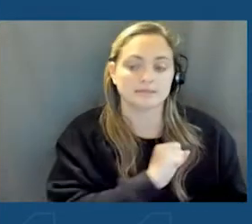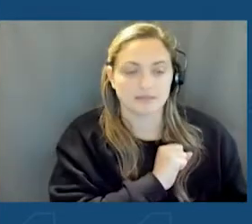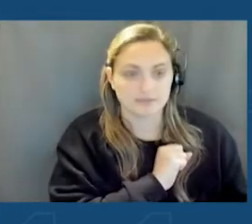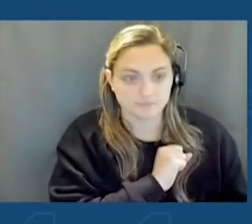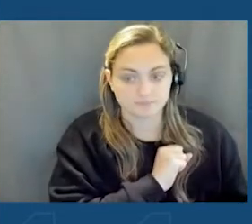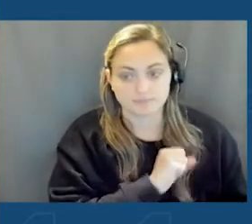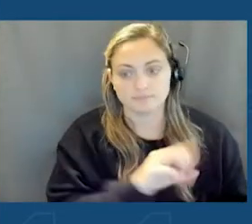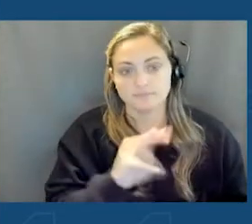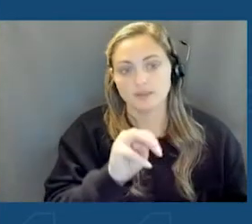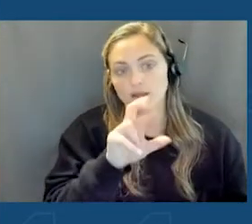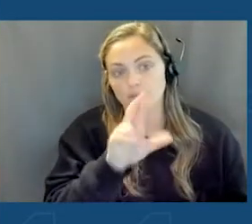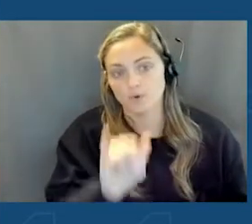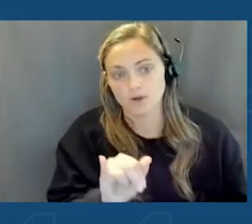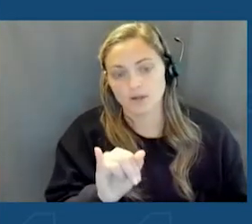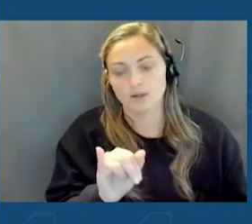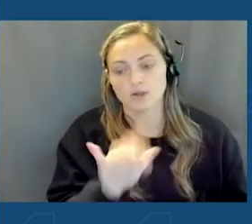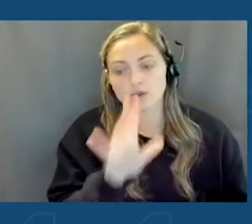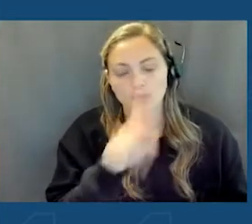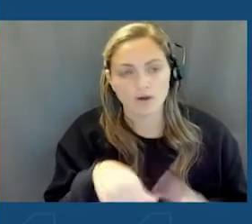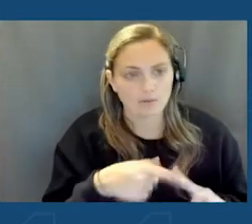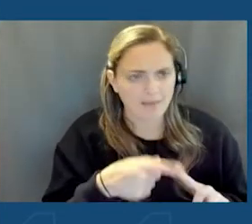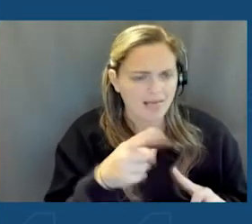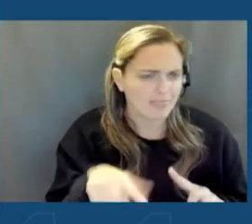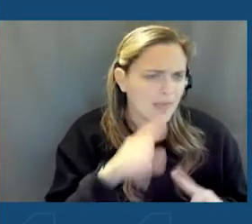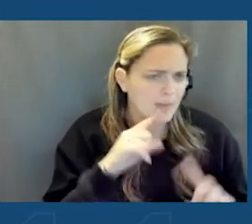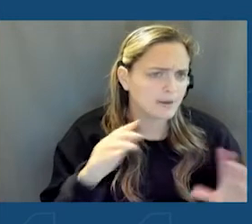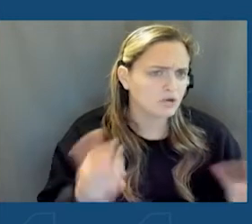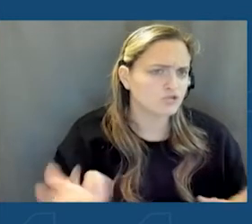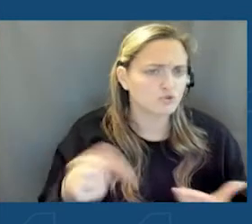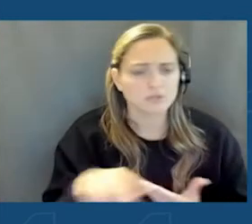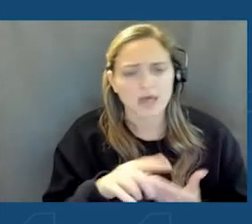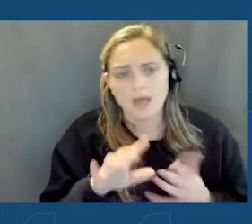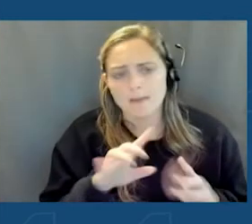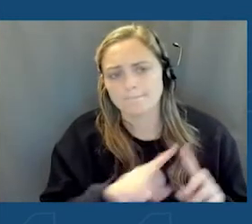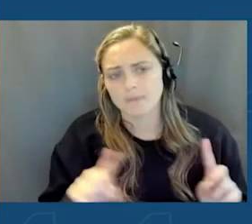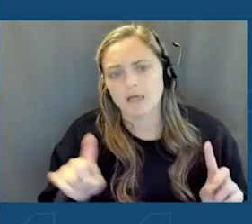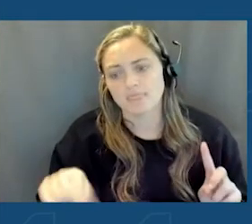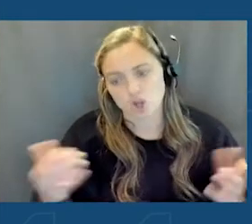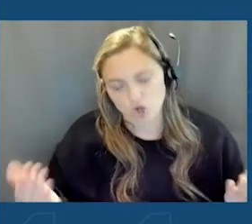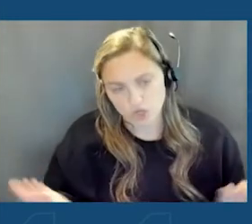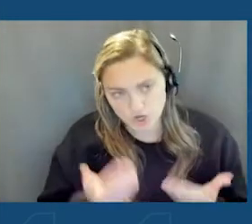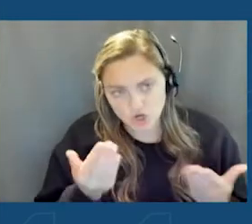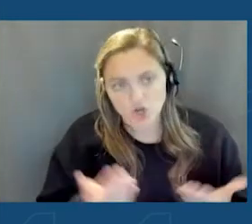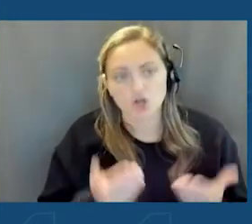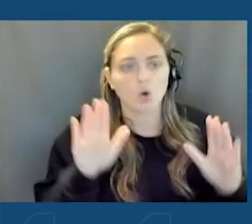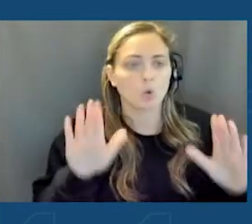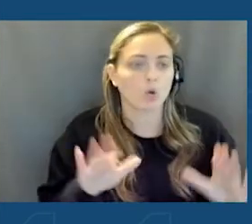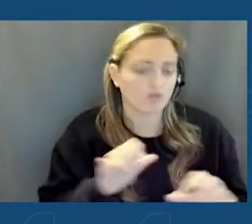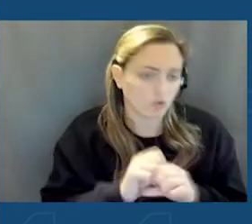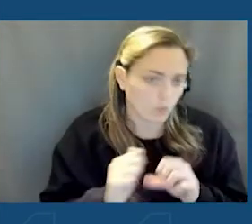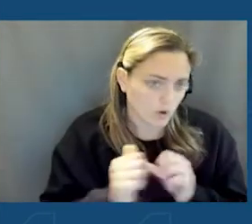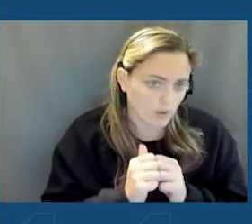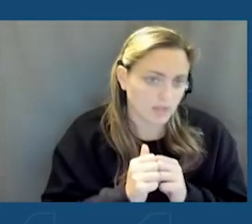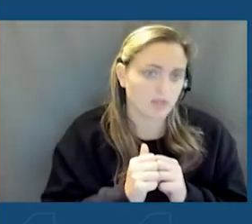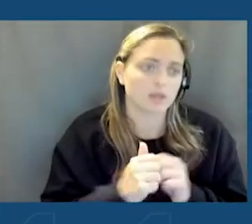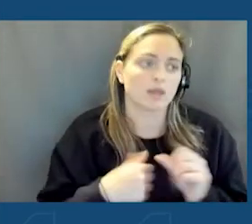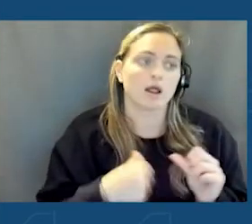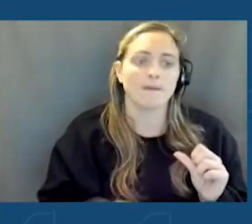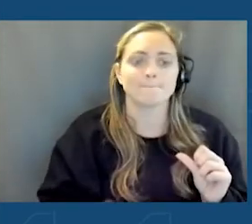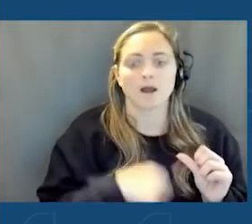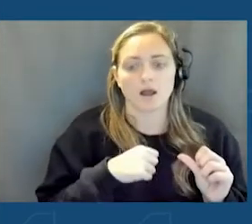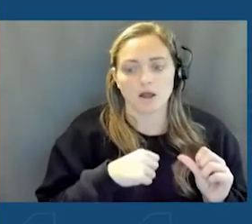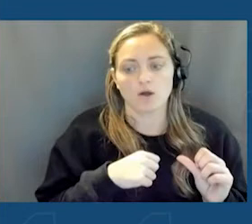Comrie talked about them, he introduced them, but they're here and they're wonderful to work with, and I'm proud to be